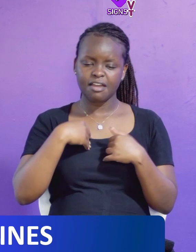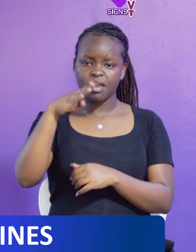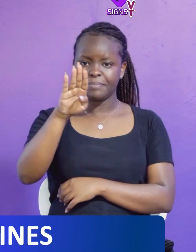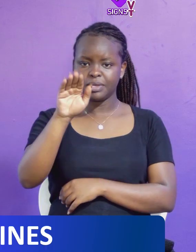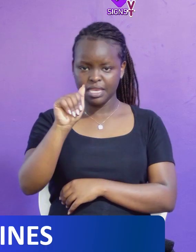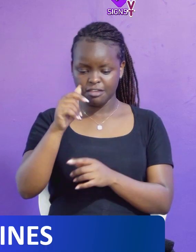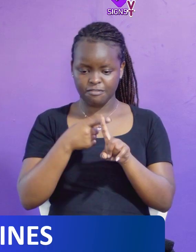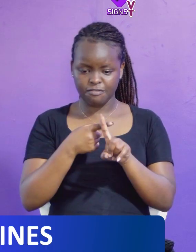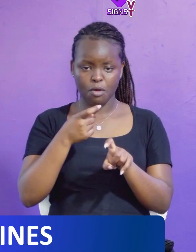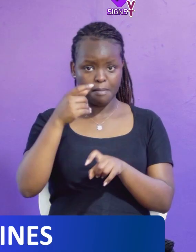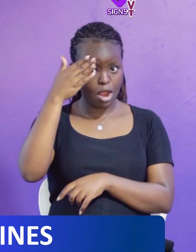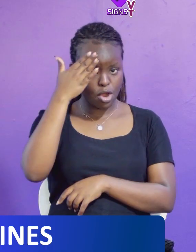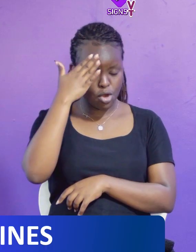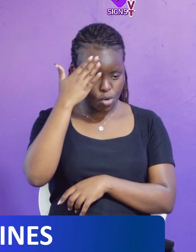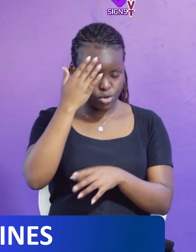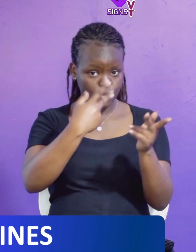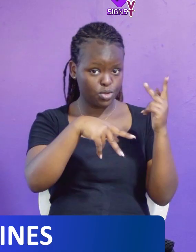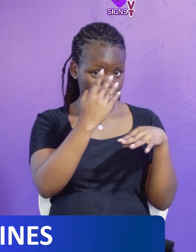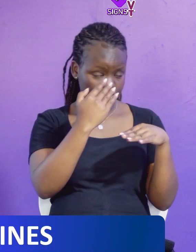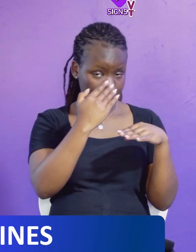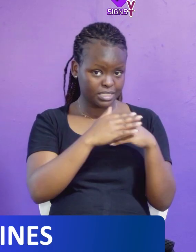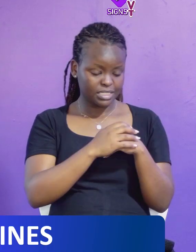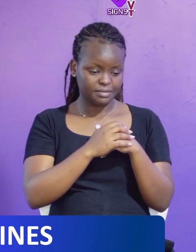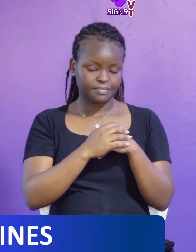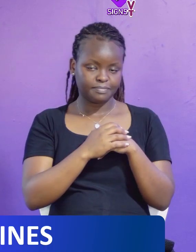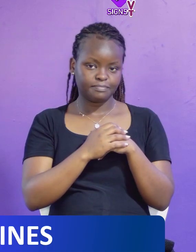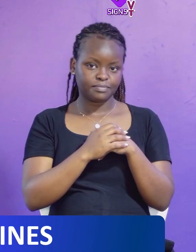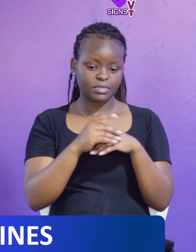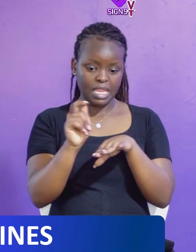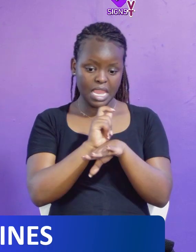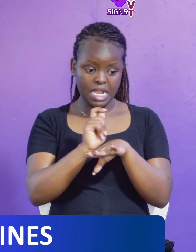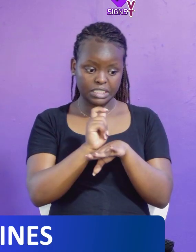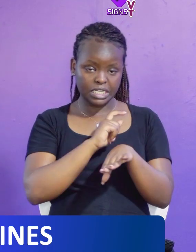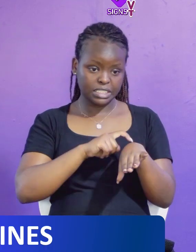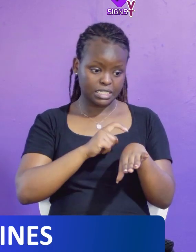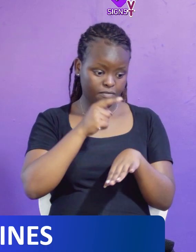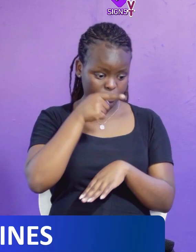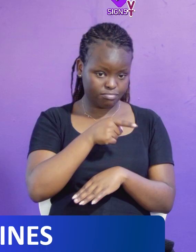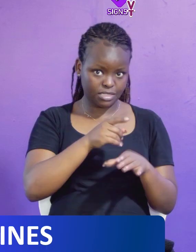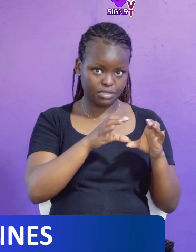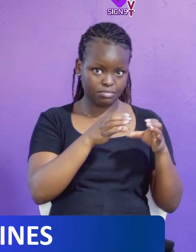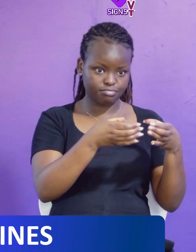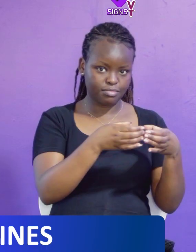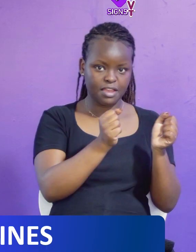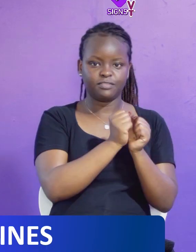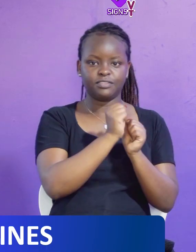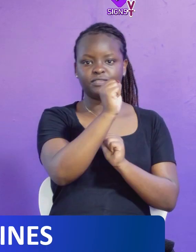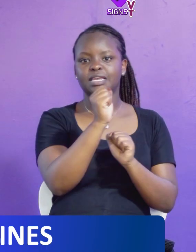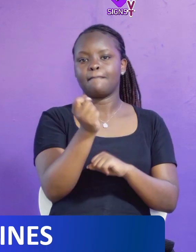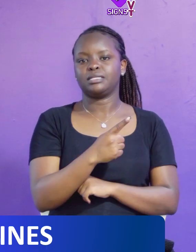recognized university institution. The training period for this category will be 15